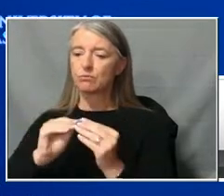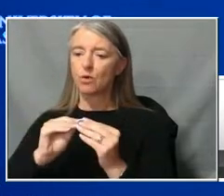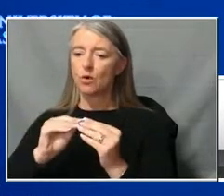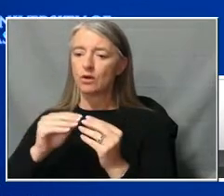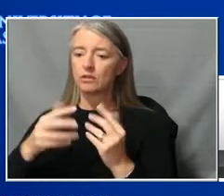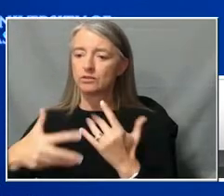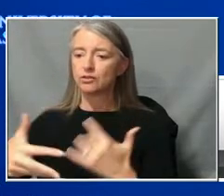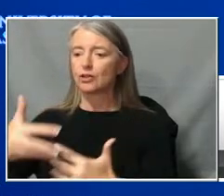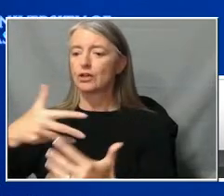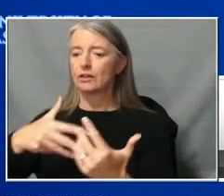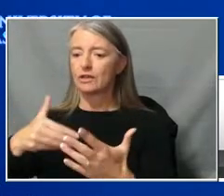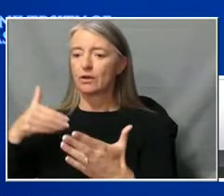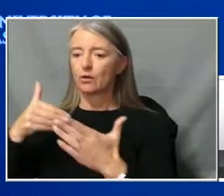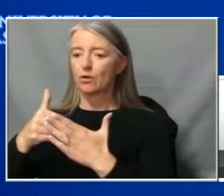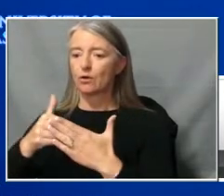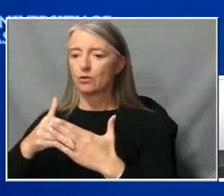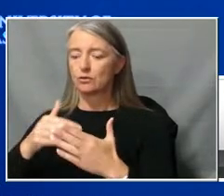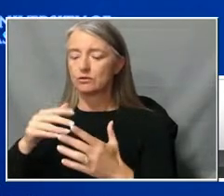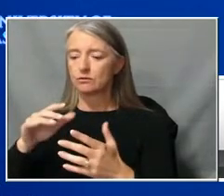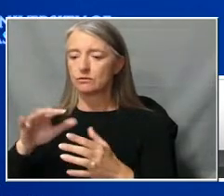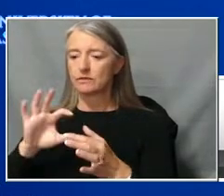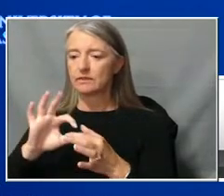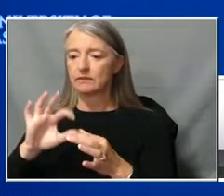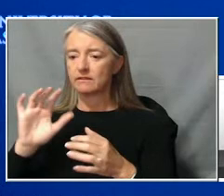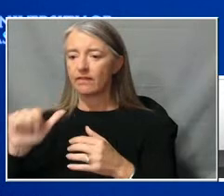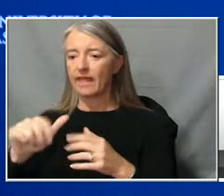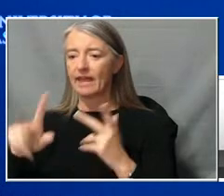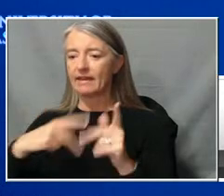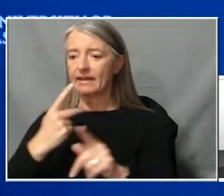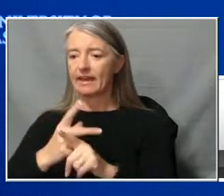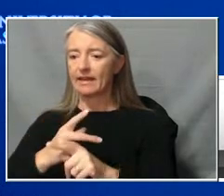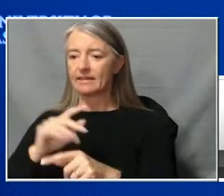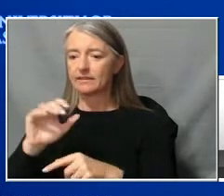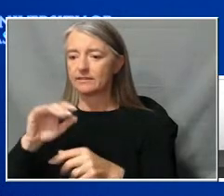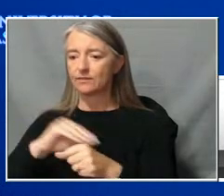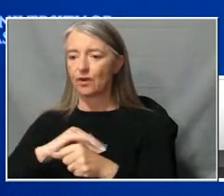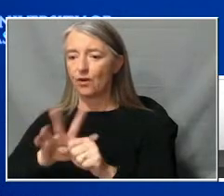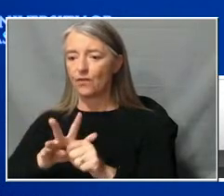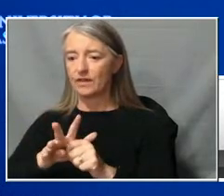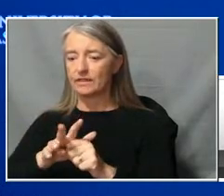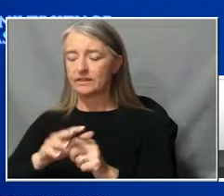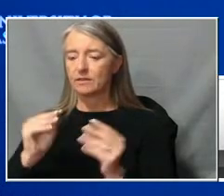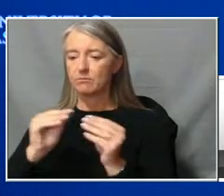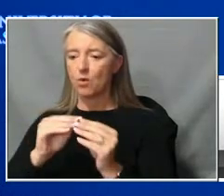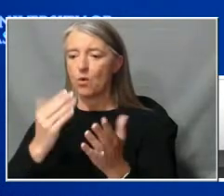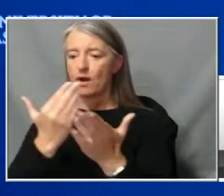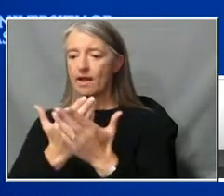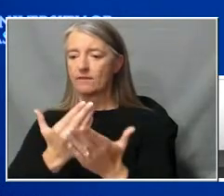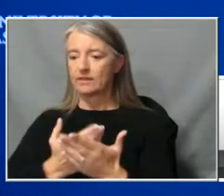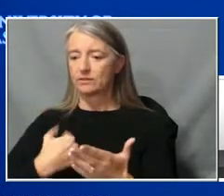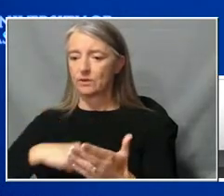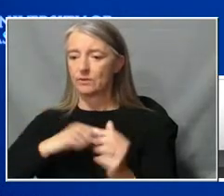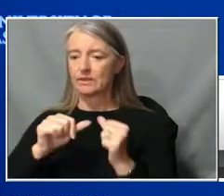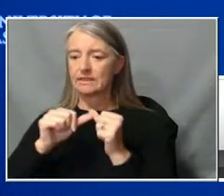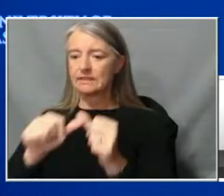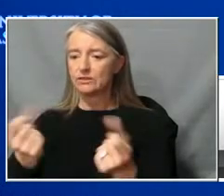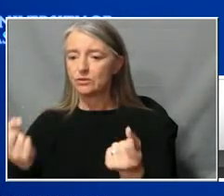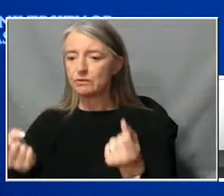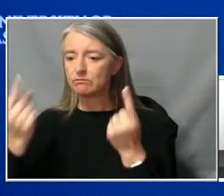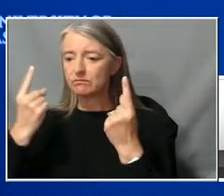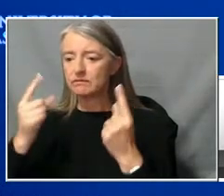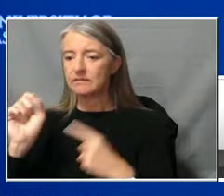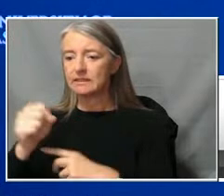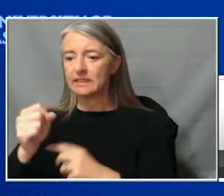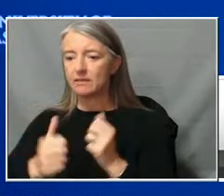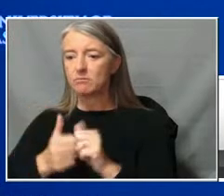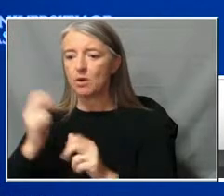or close relative of a circulating variant. And we just want to, and this is more evidence that we just want to continue to understand that yes, for most